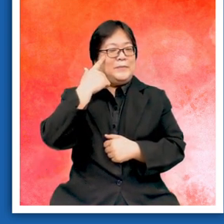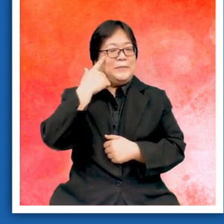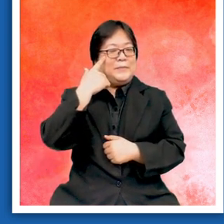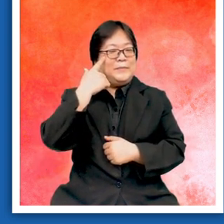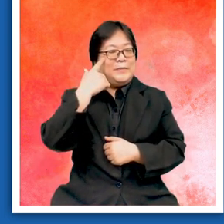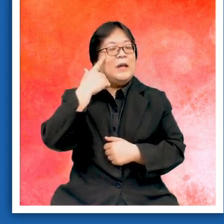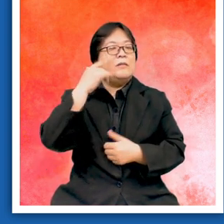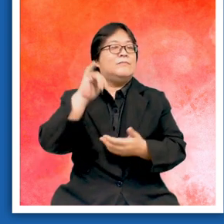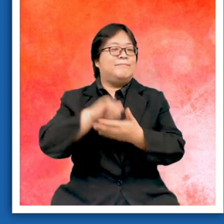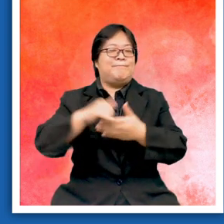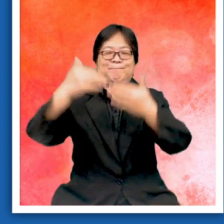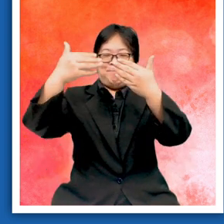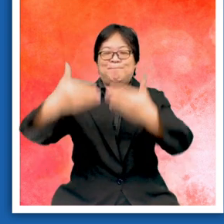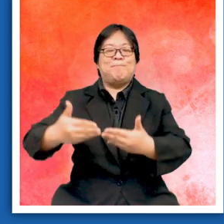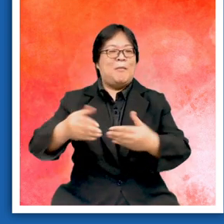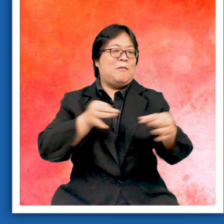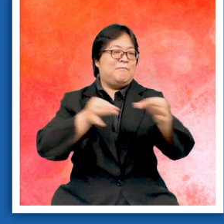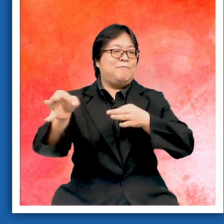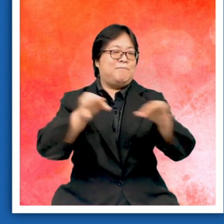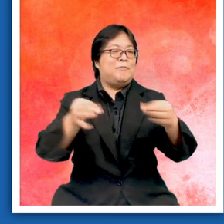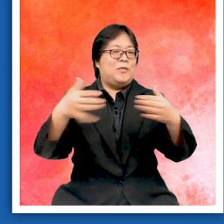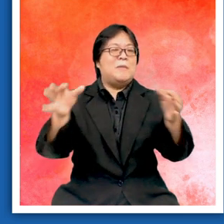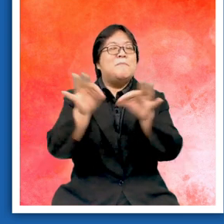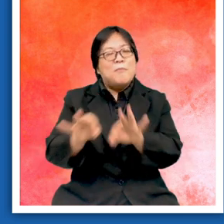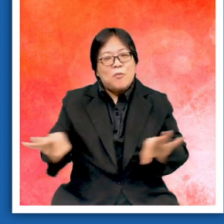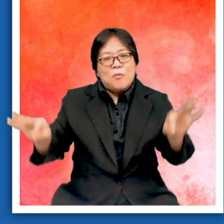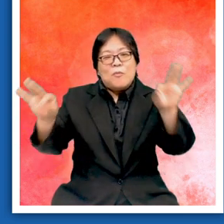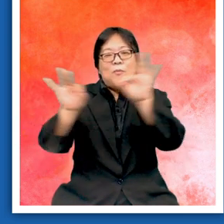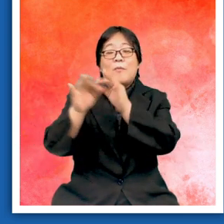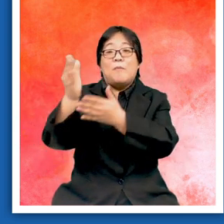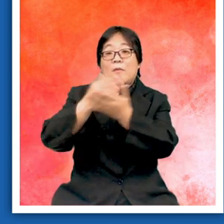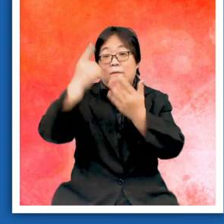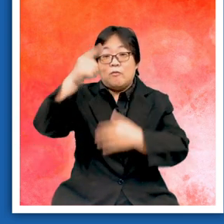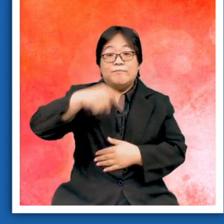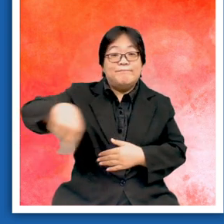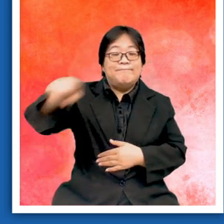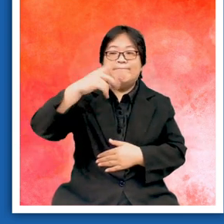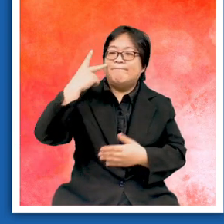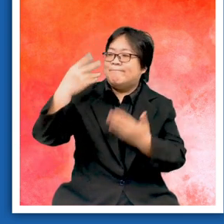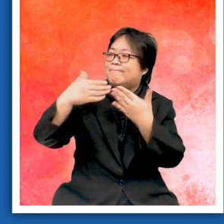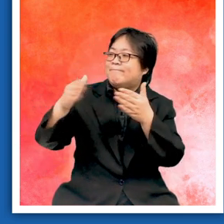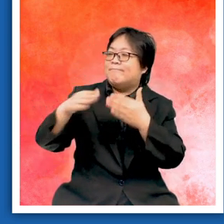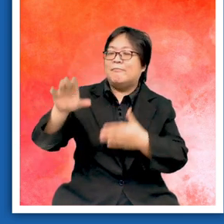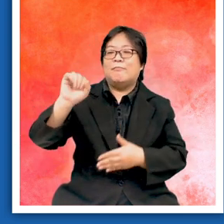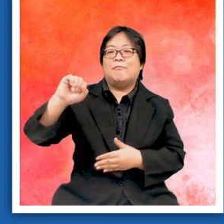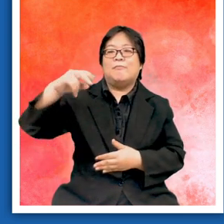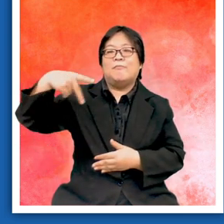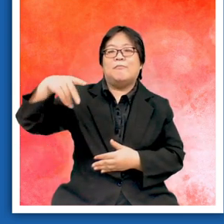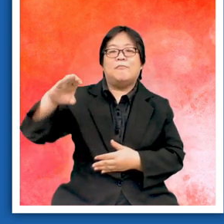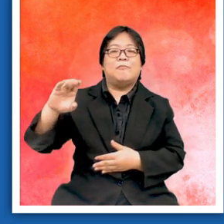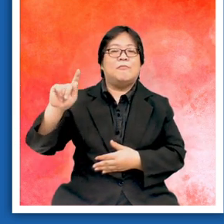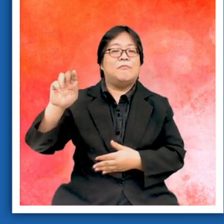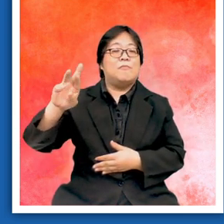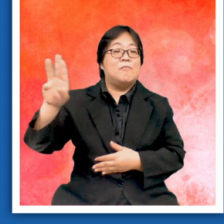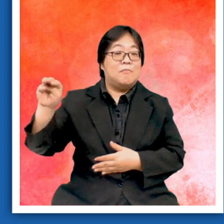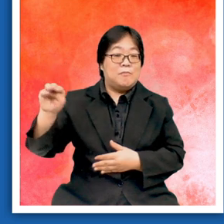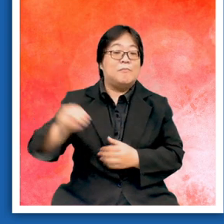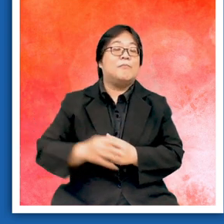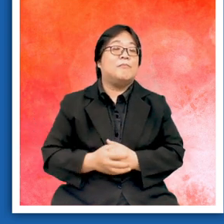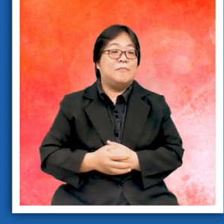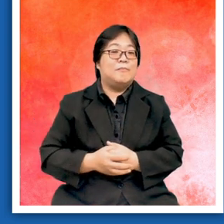Pretty much I've covered most of the important thing for you to assess the spectrum. So